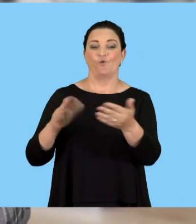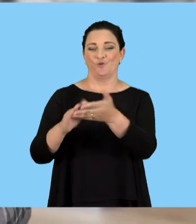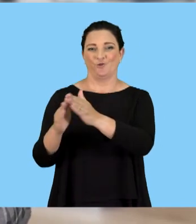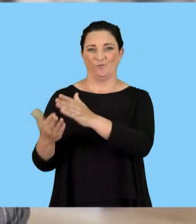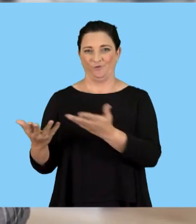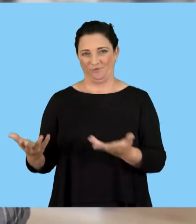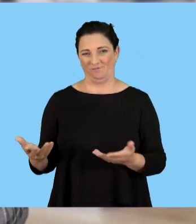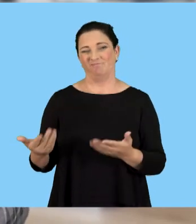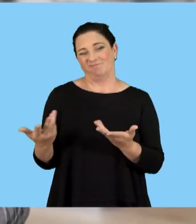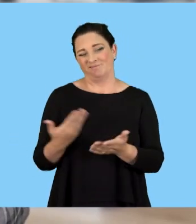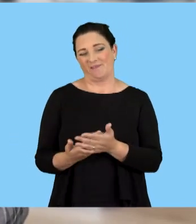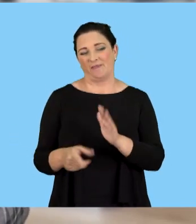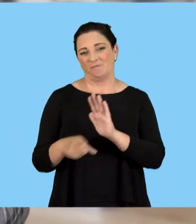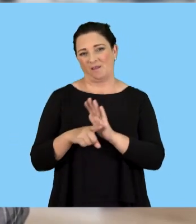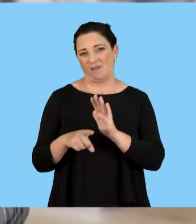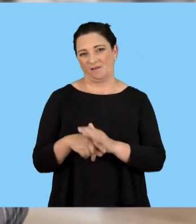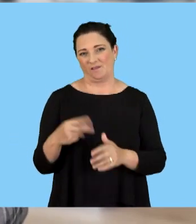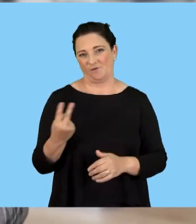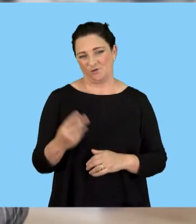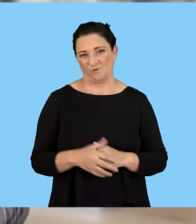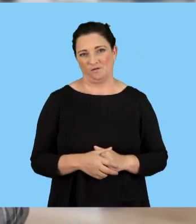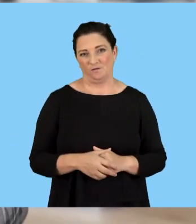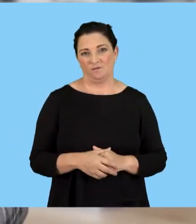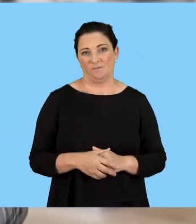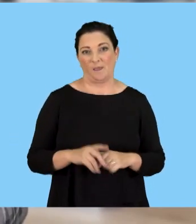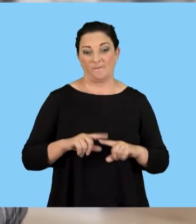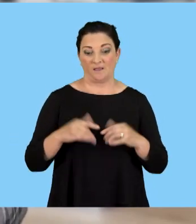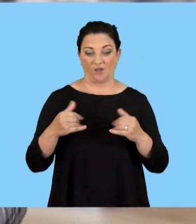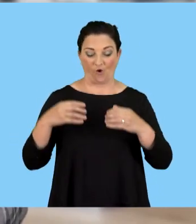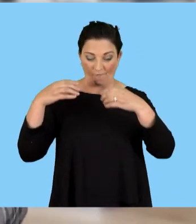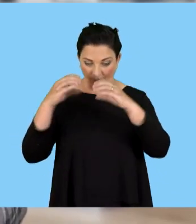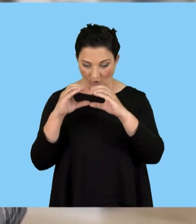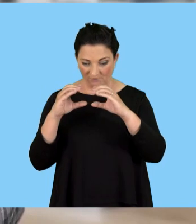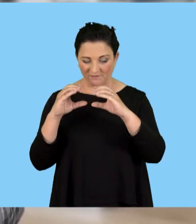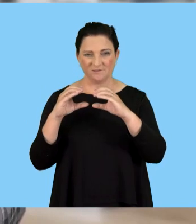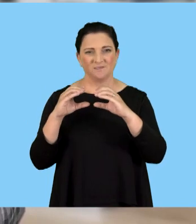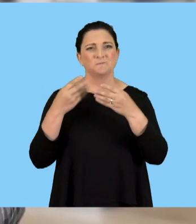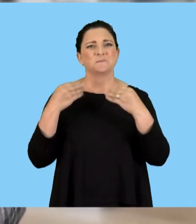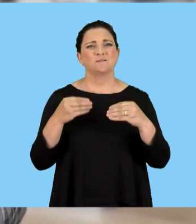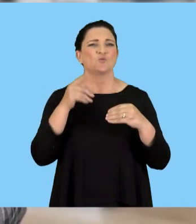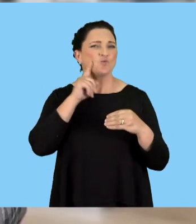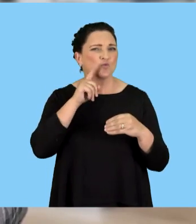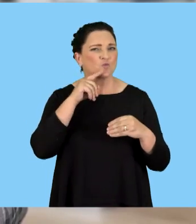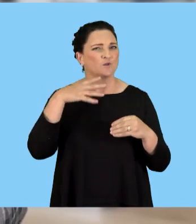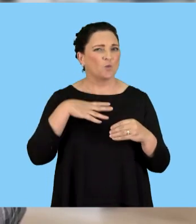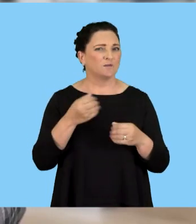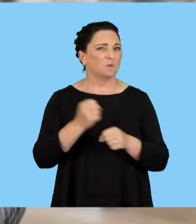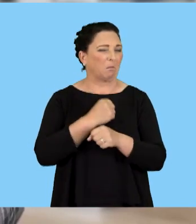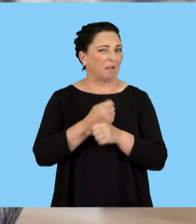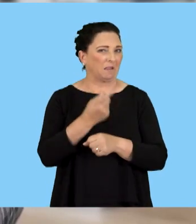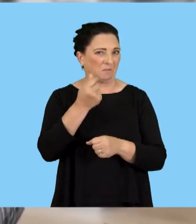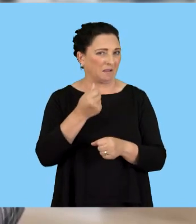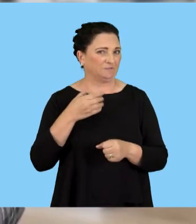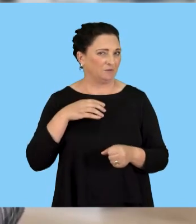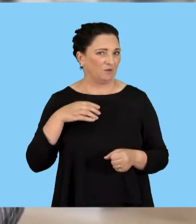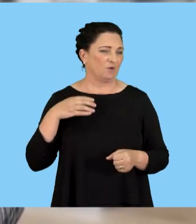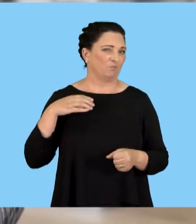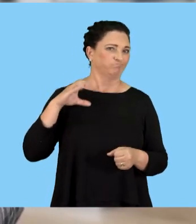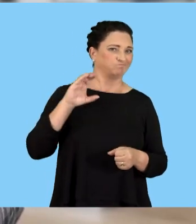the business to be less competitive, because instead of using their profit to be more productive, to be more economically